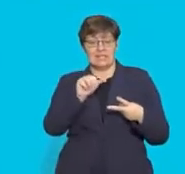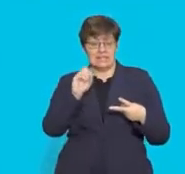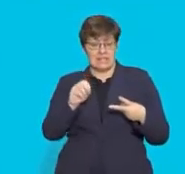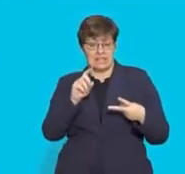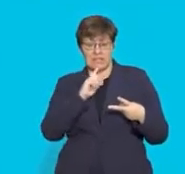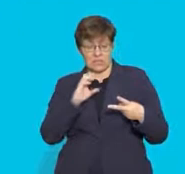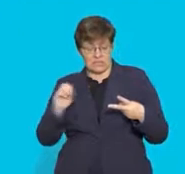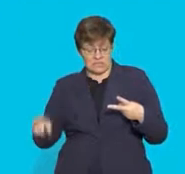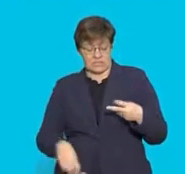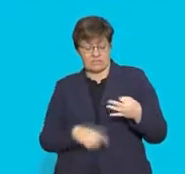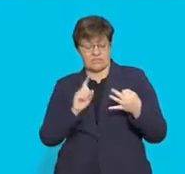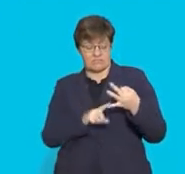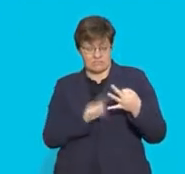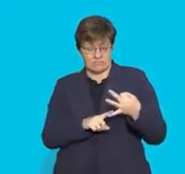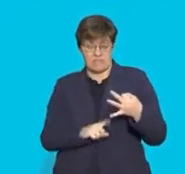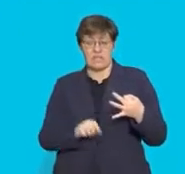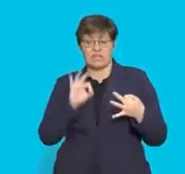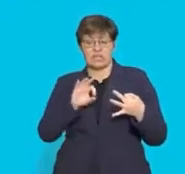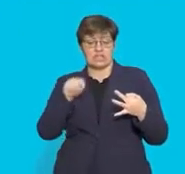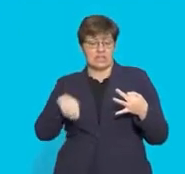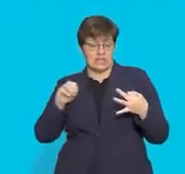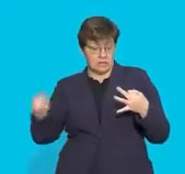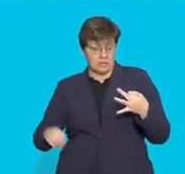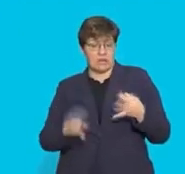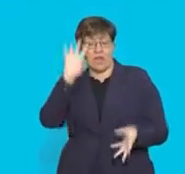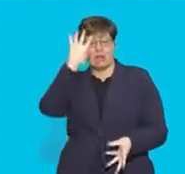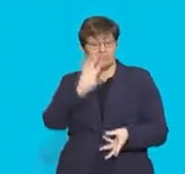60,000 rand plus the 30, so my total will be